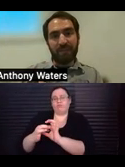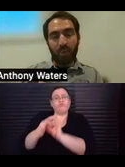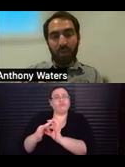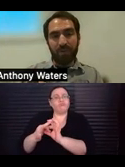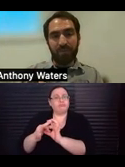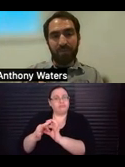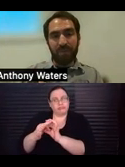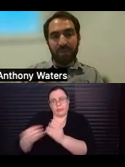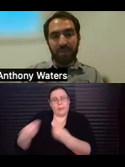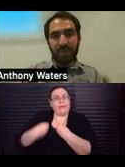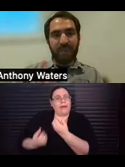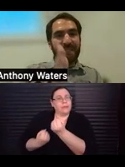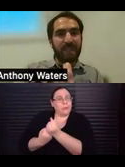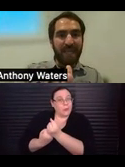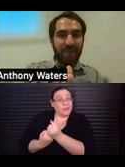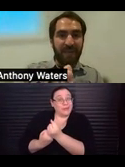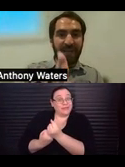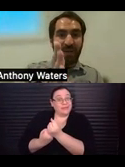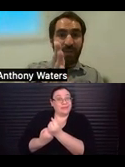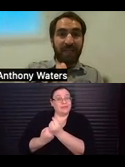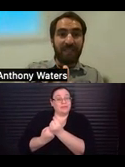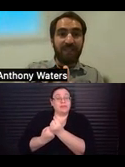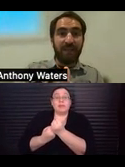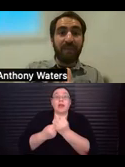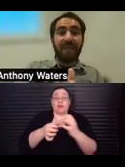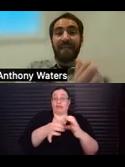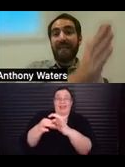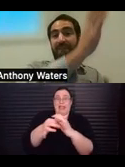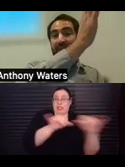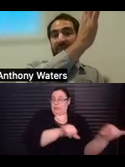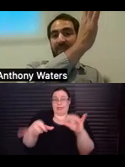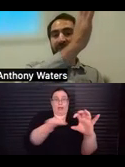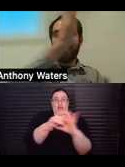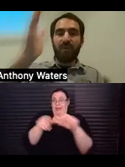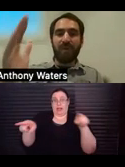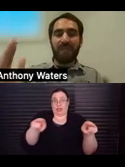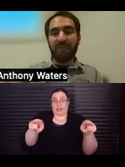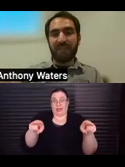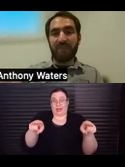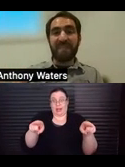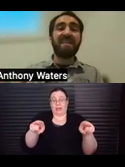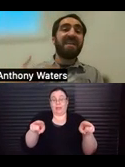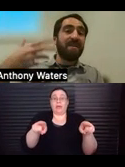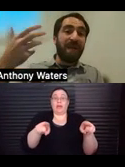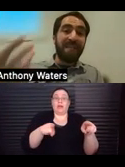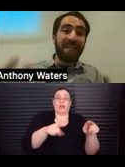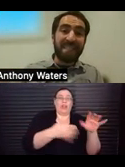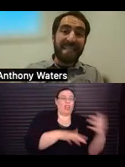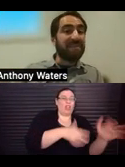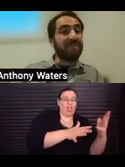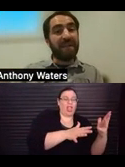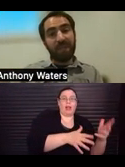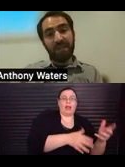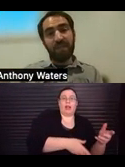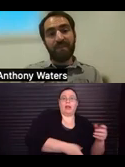lot of support. So you can see that the same thing, a relationship, can either increase risk or decrease risk depending on the